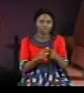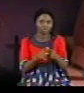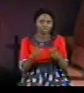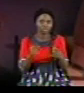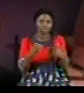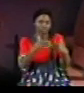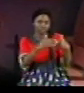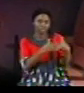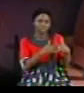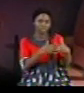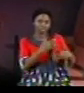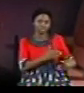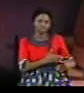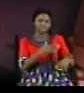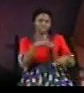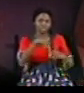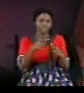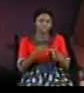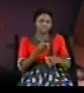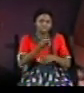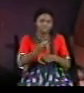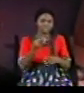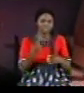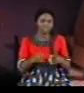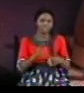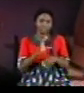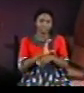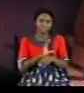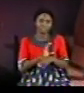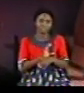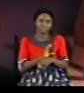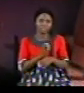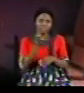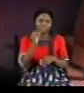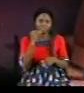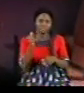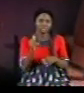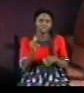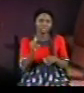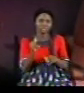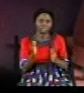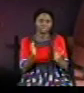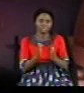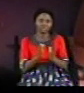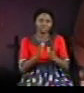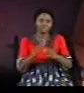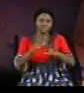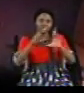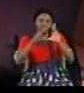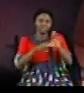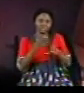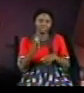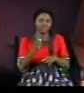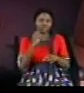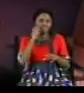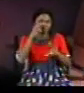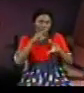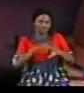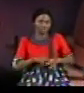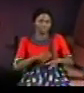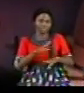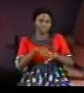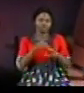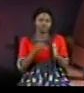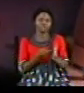backside in the front of the church. Then there's a small bench there. She sat on that bench. When she sat on